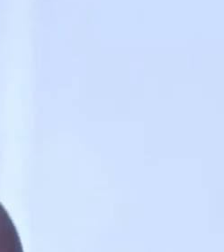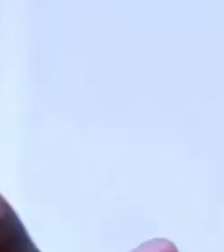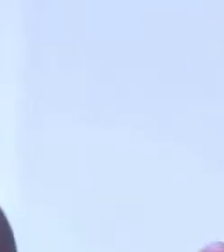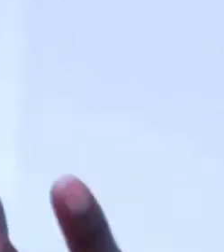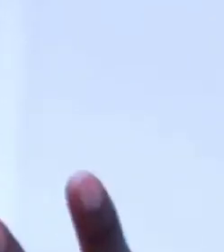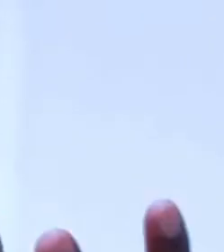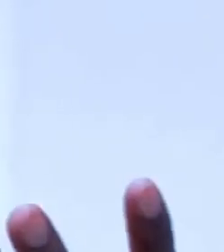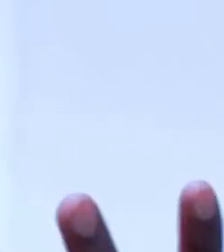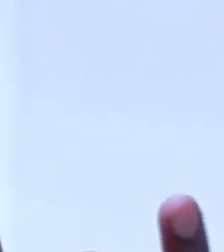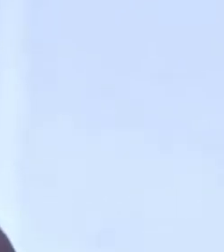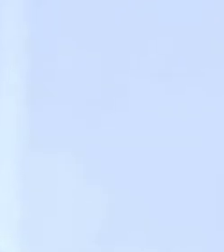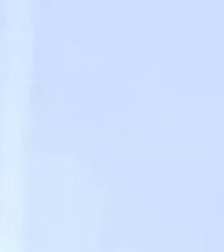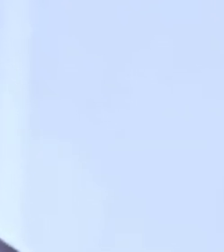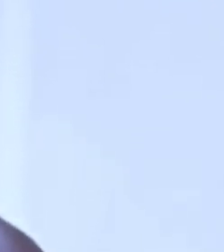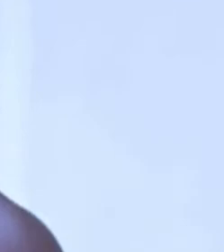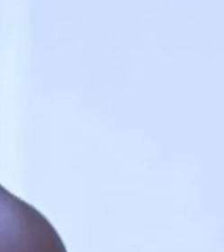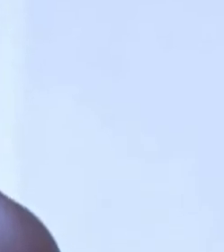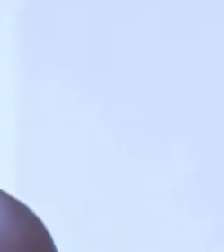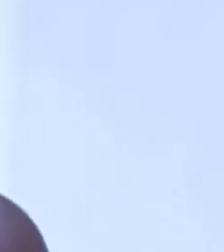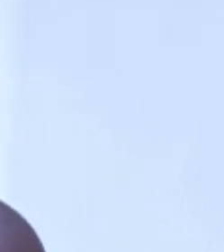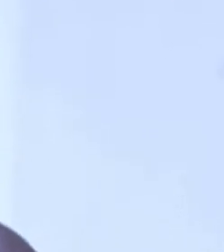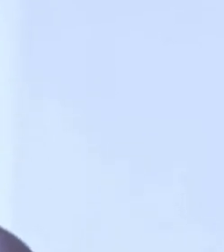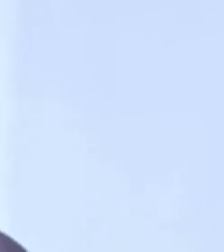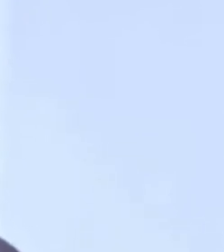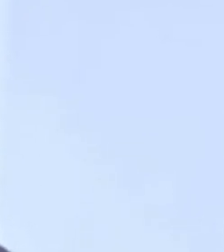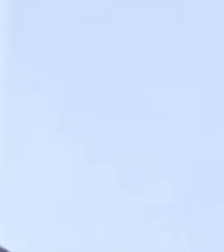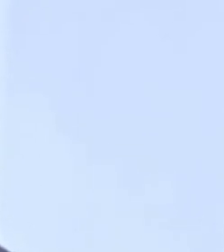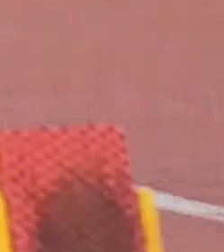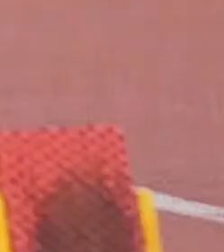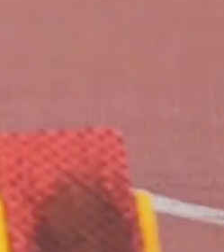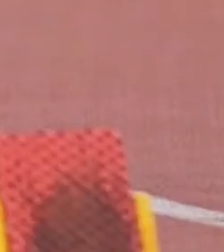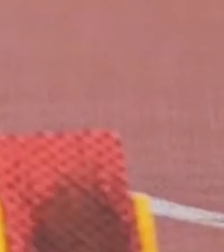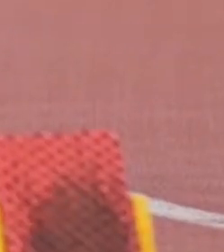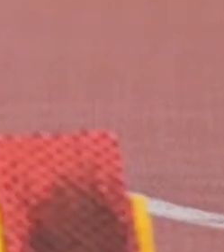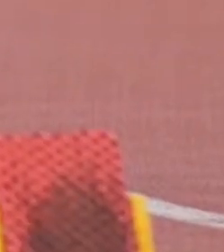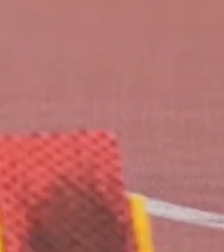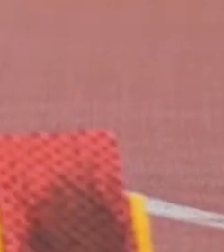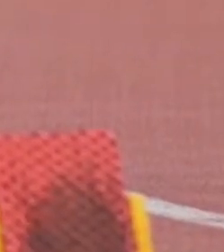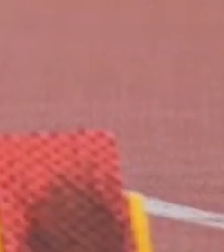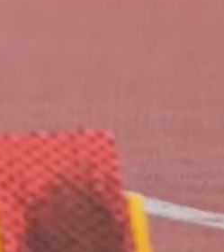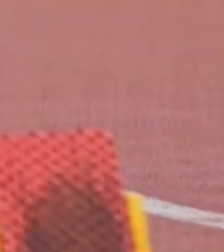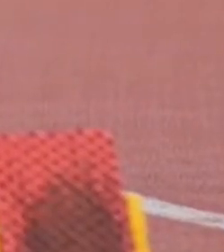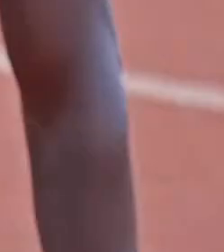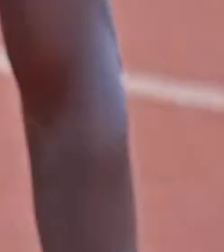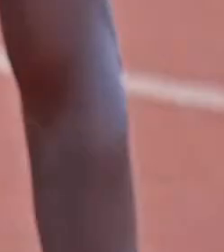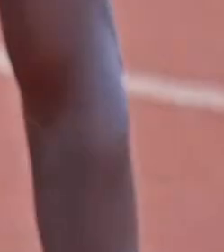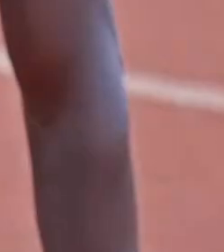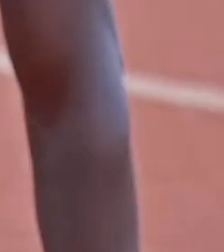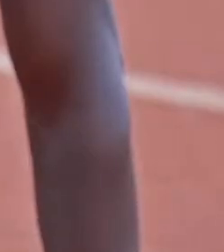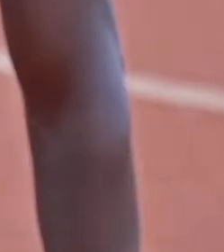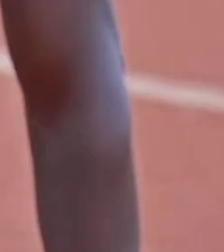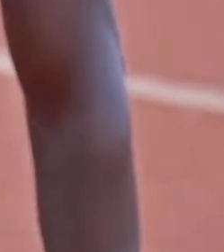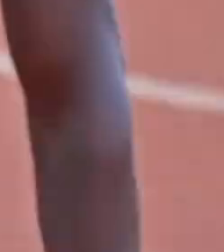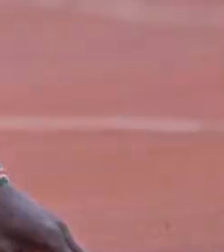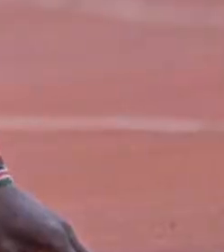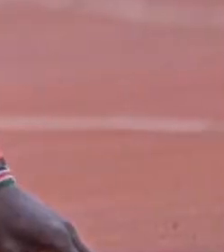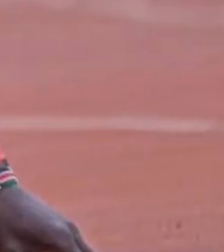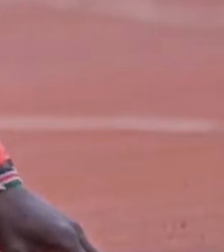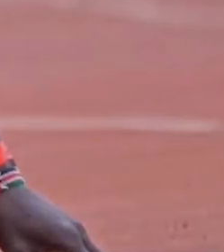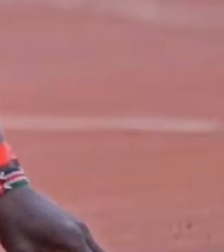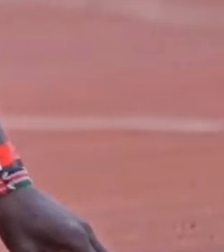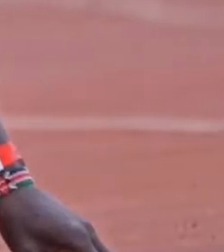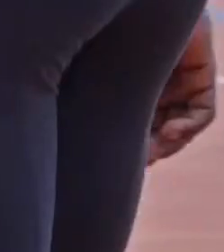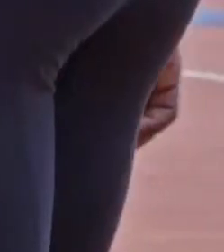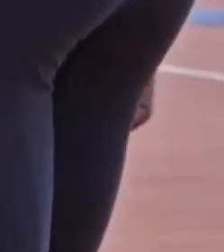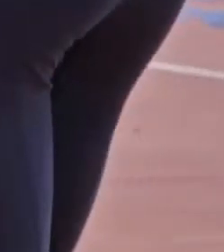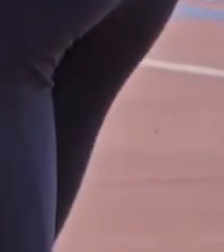All management of Lotto, I want to thank you. You have done the greatest to Kenya. Since 2016, Lotto has been a proud